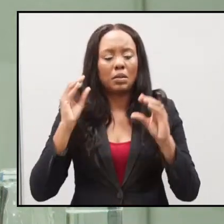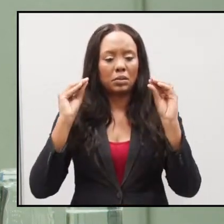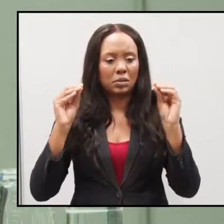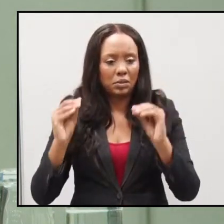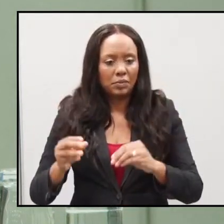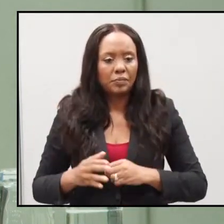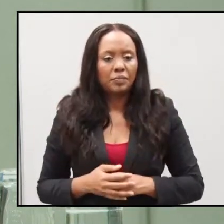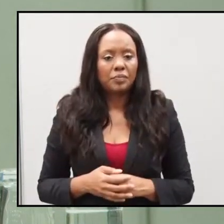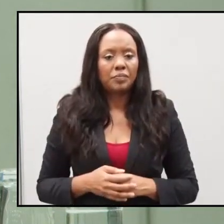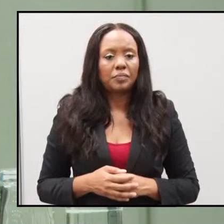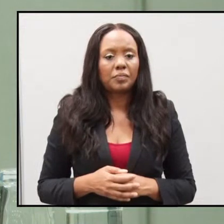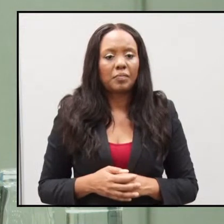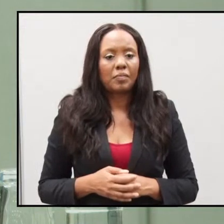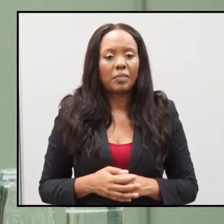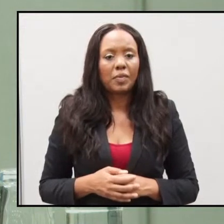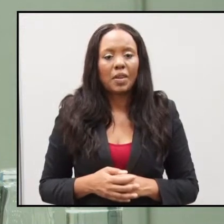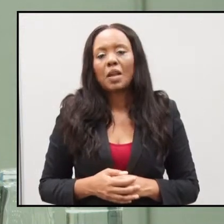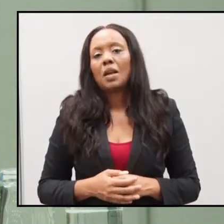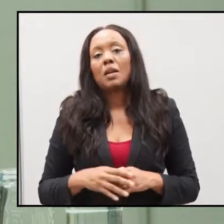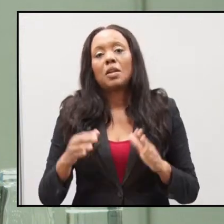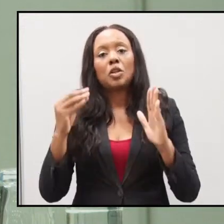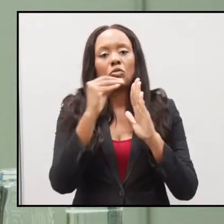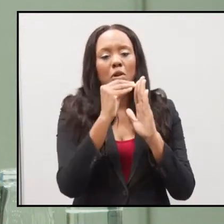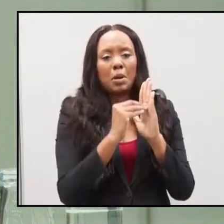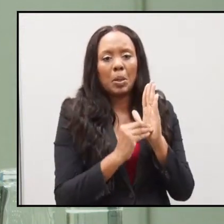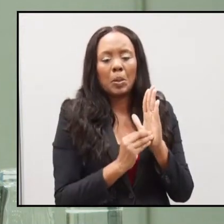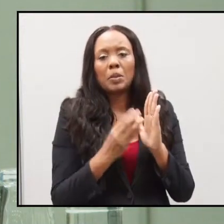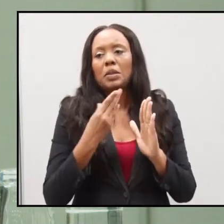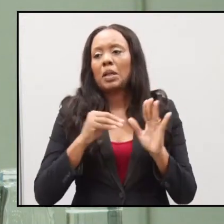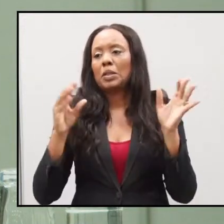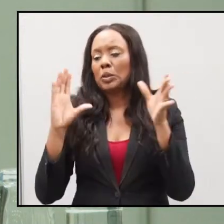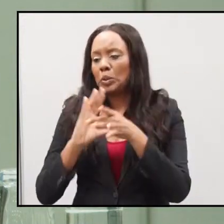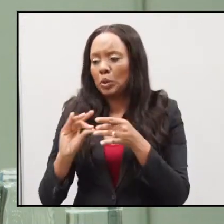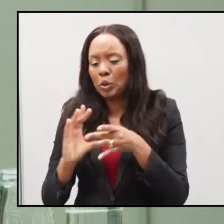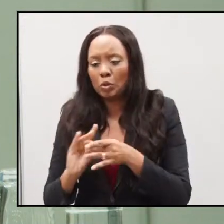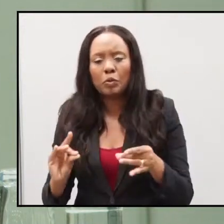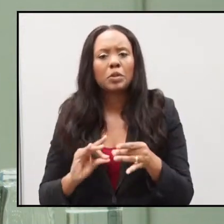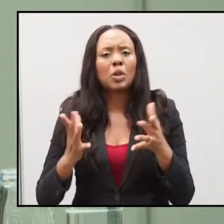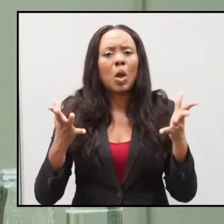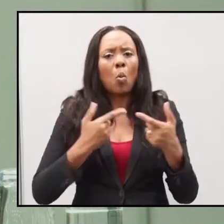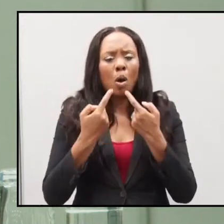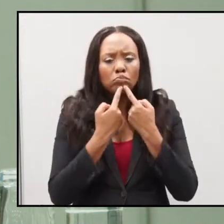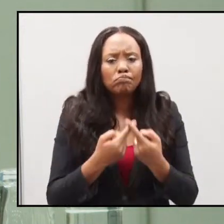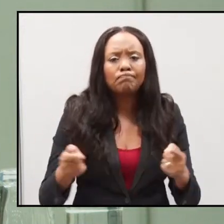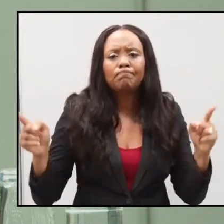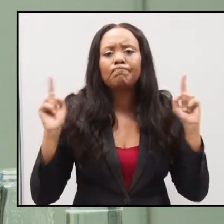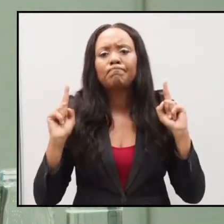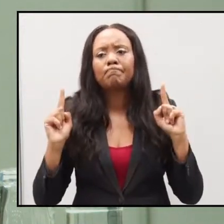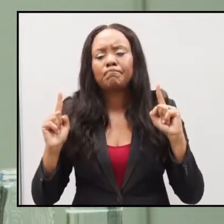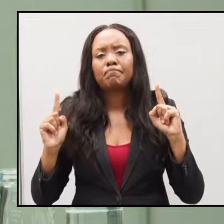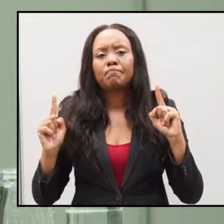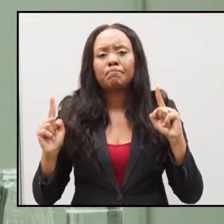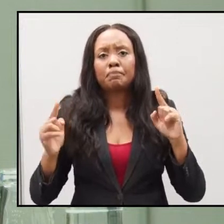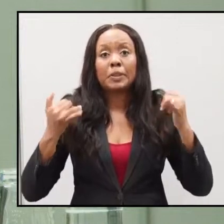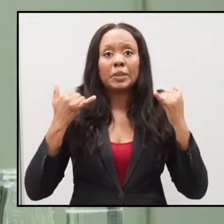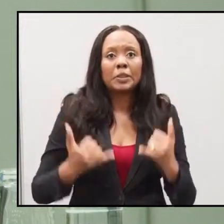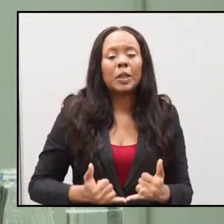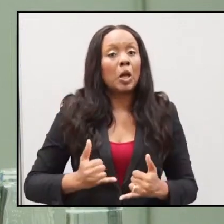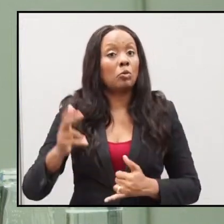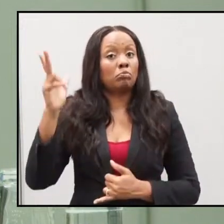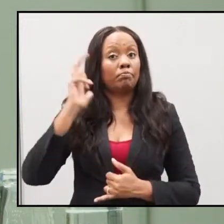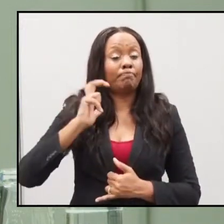and stories to be told from them form the basis of the several projects which you have been hearing of